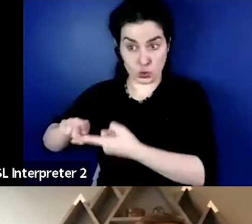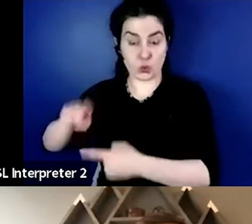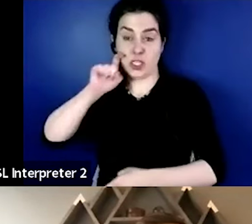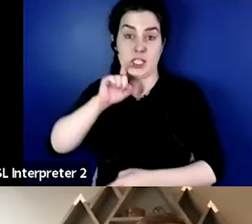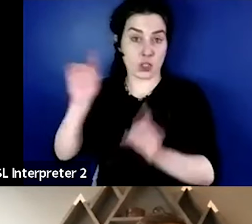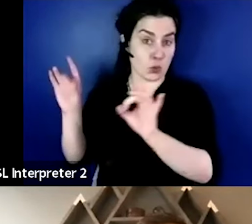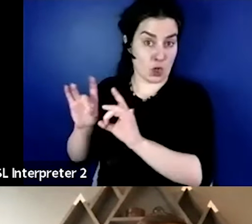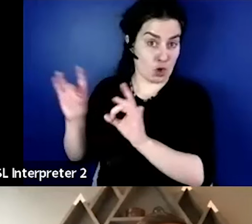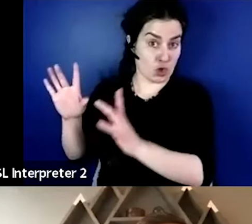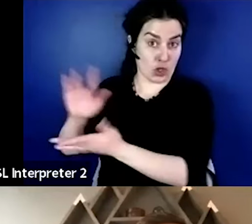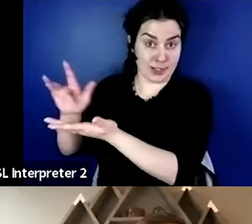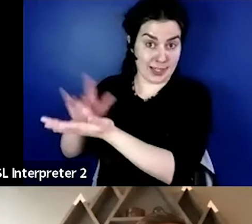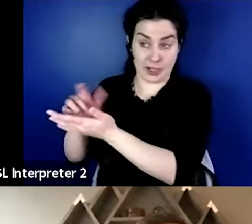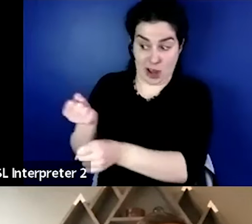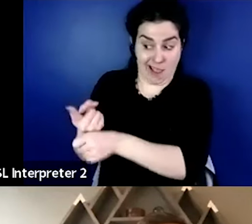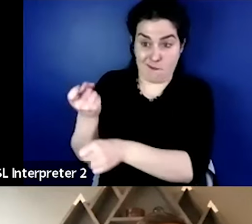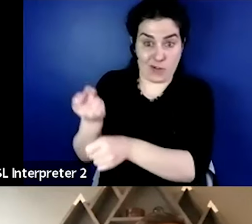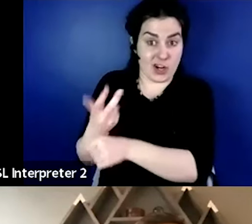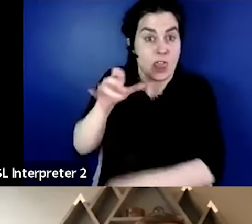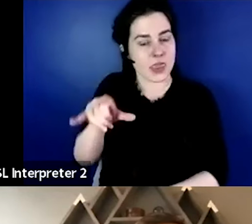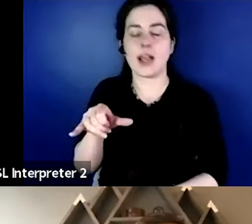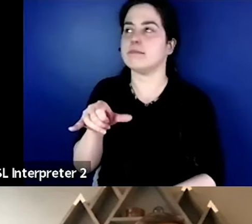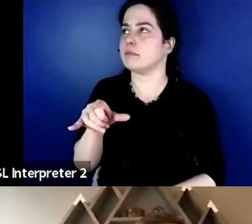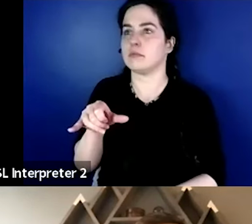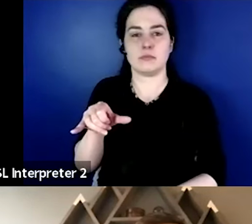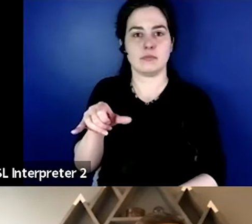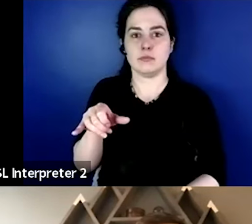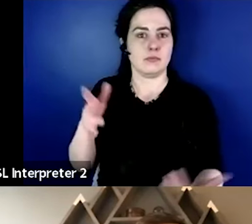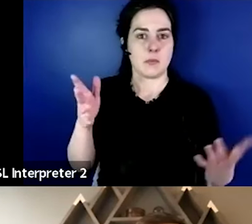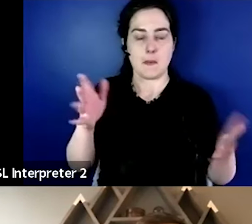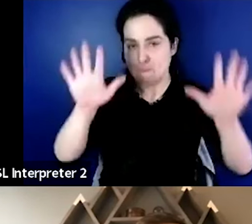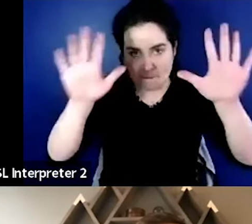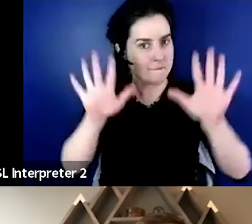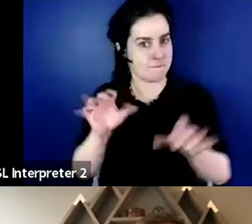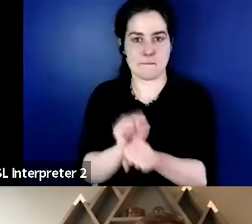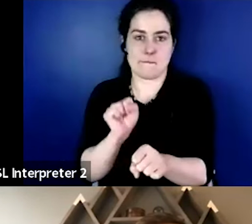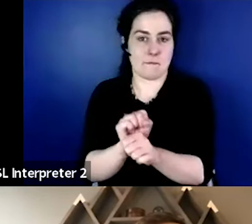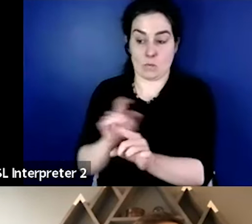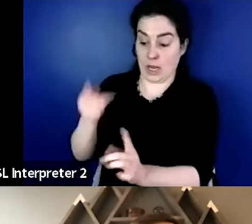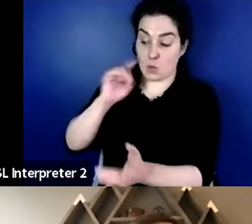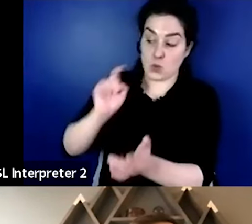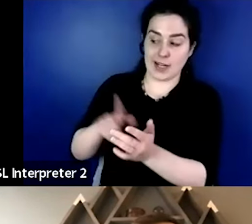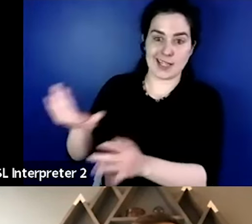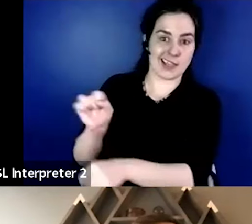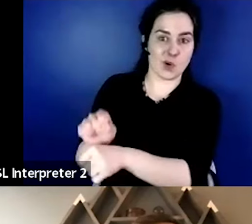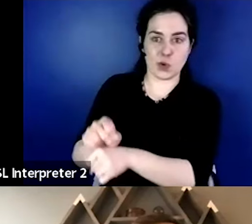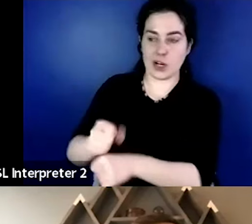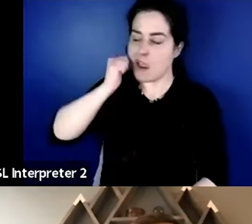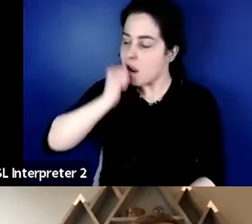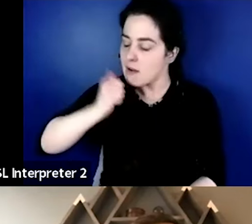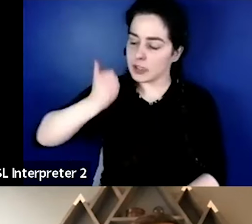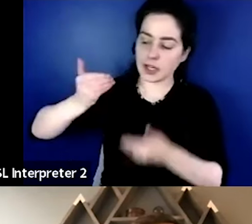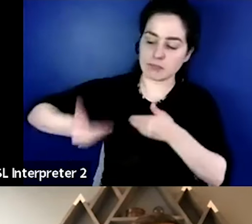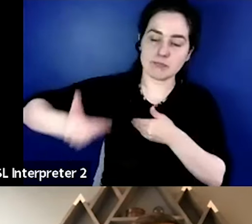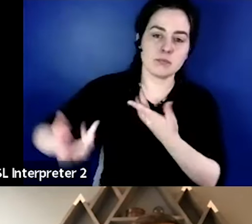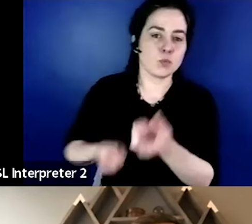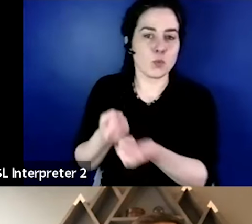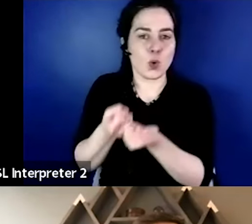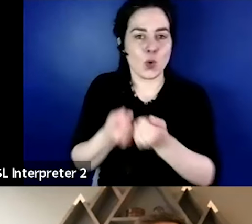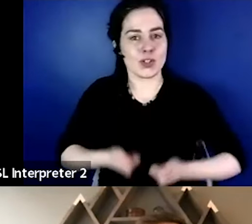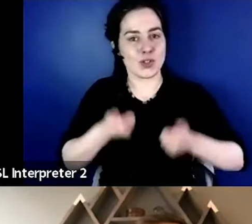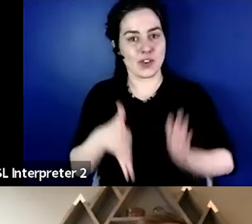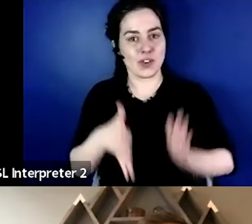to me is groundbreaking work and recognizes the work that the sexual assault center does daily to support survivors. So things like that,